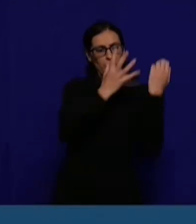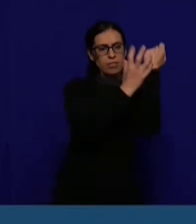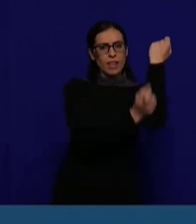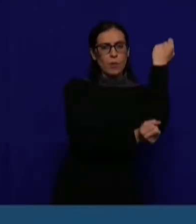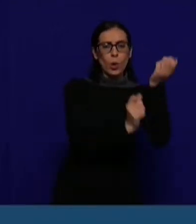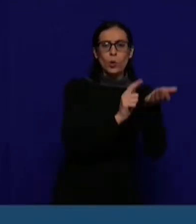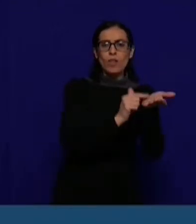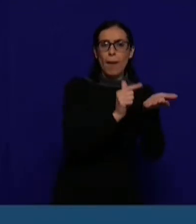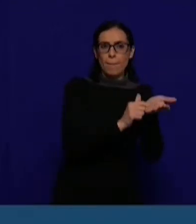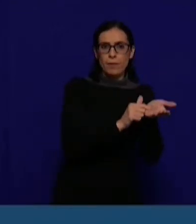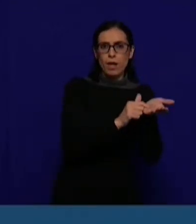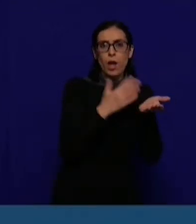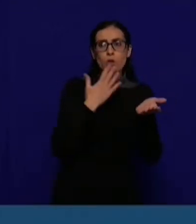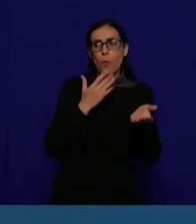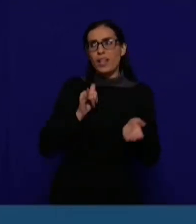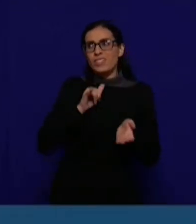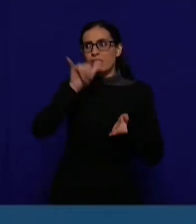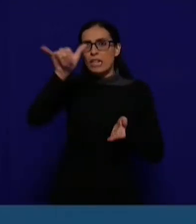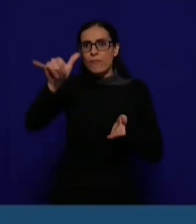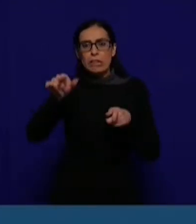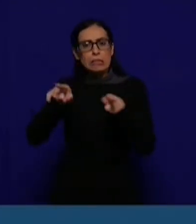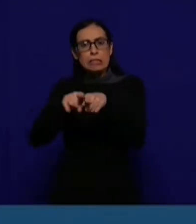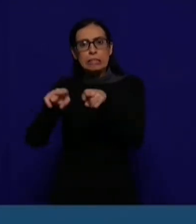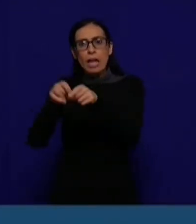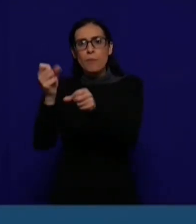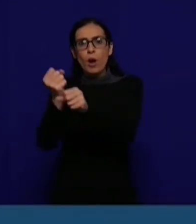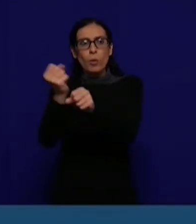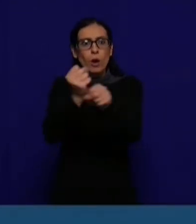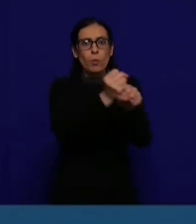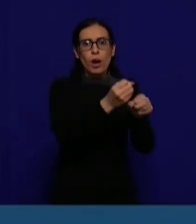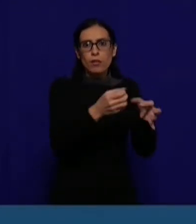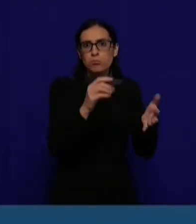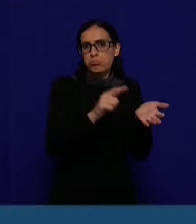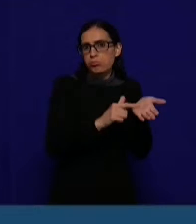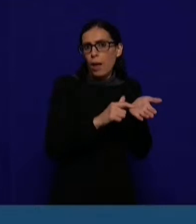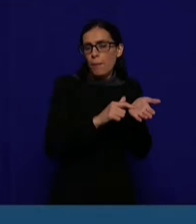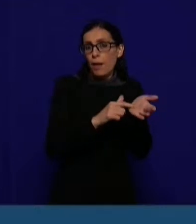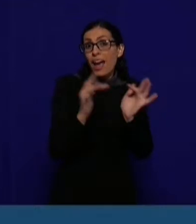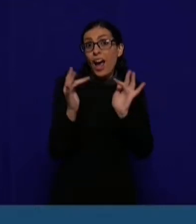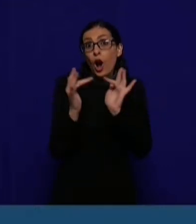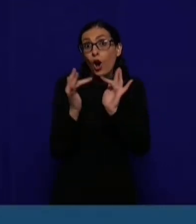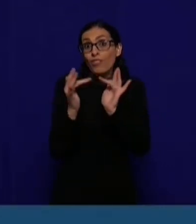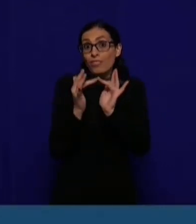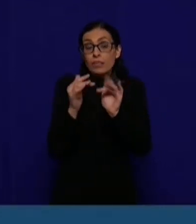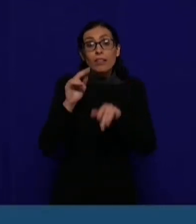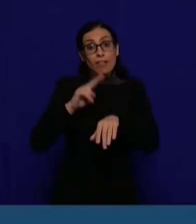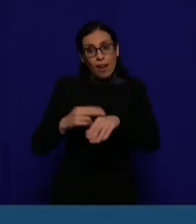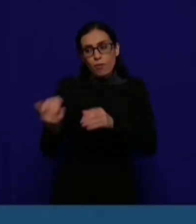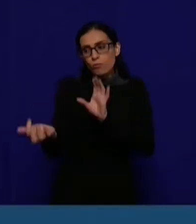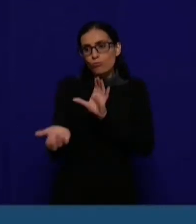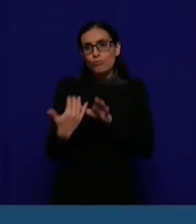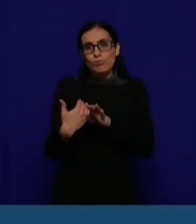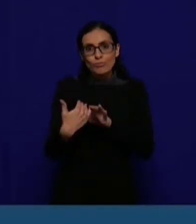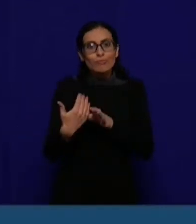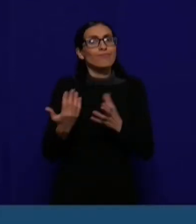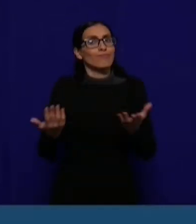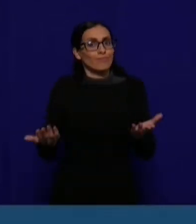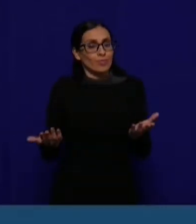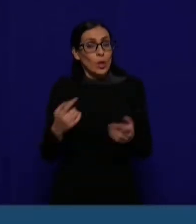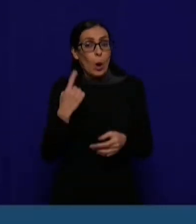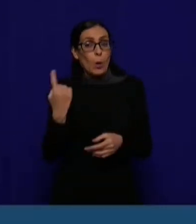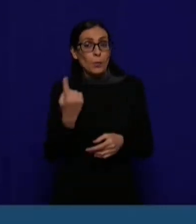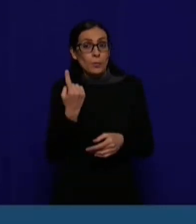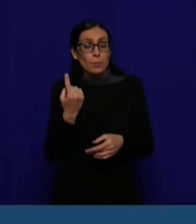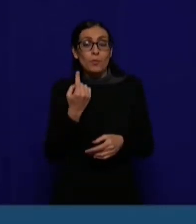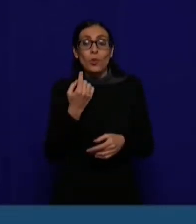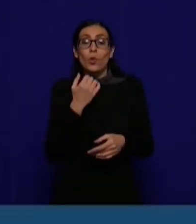come in Malta, have this operational as well. So we'd like to encourage those people who have not actually downloaded the app as